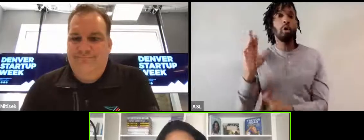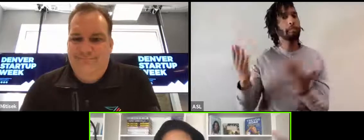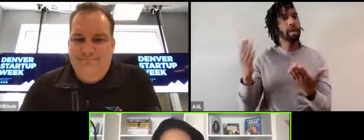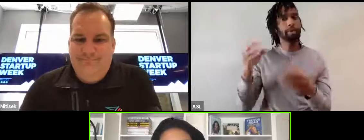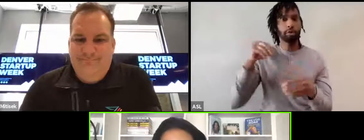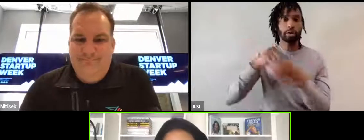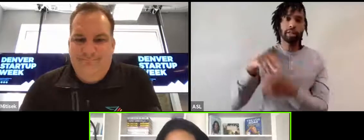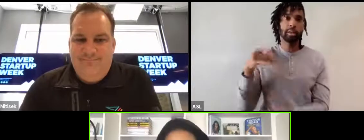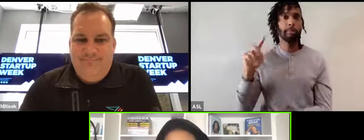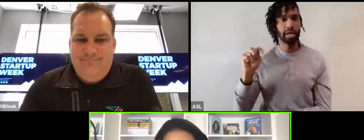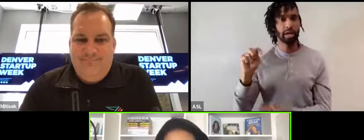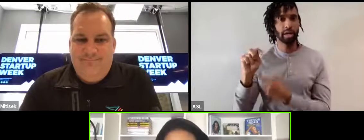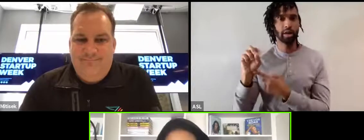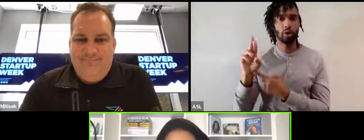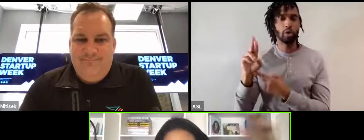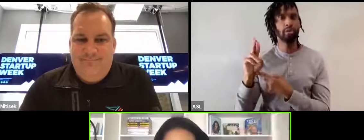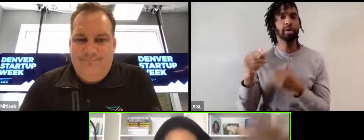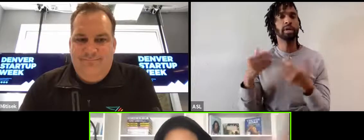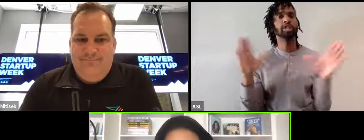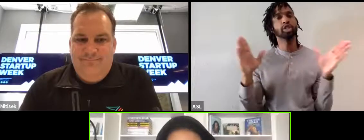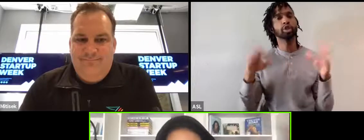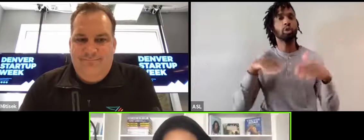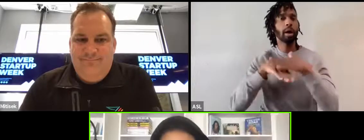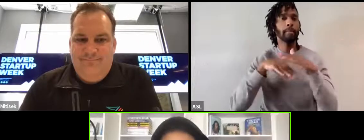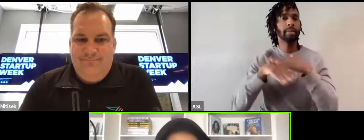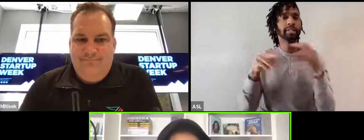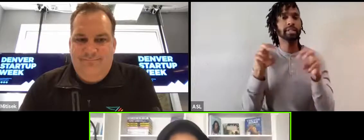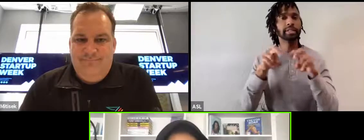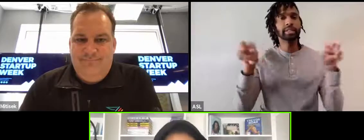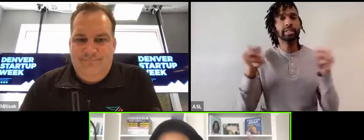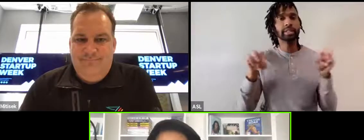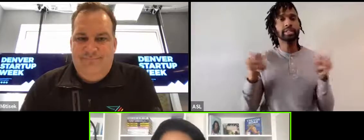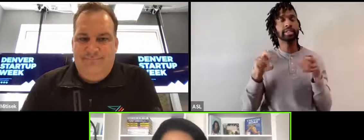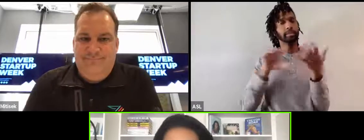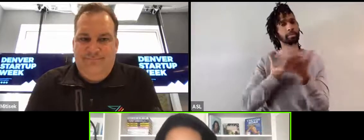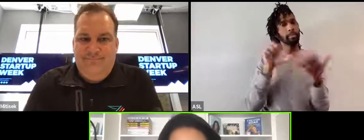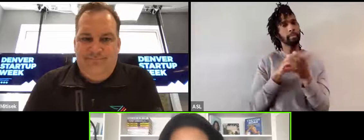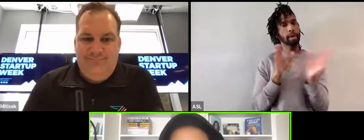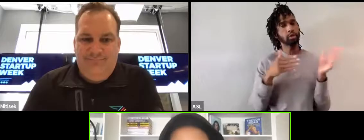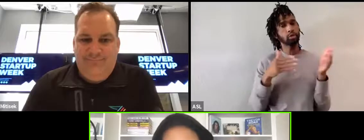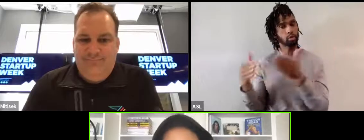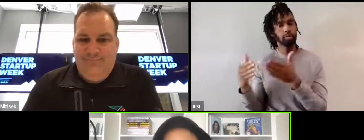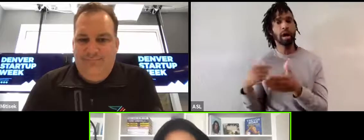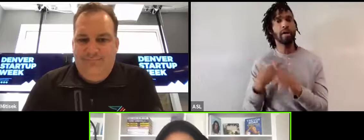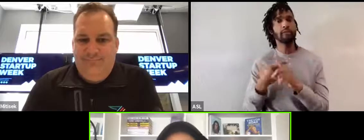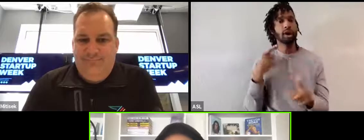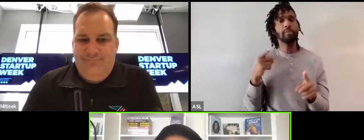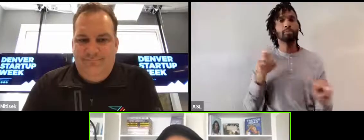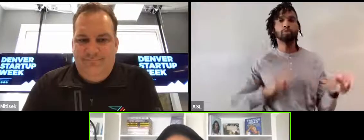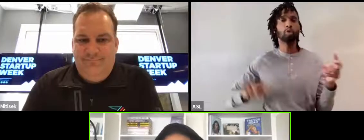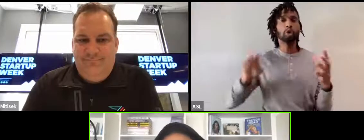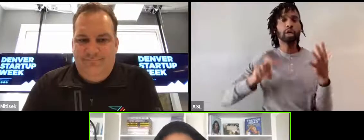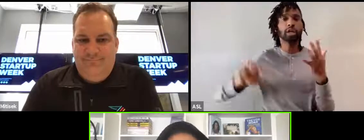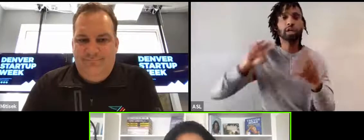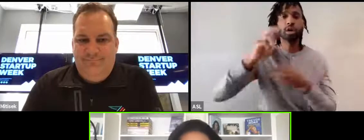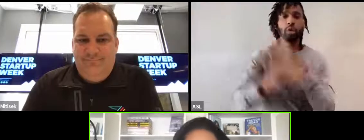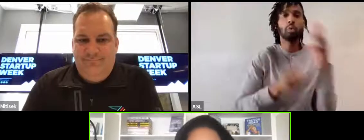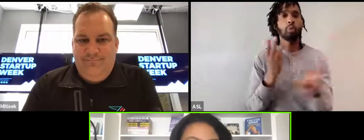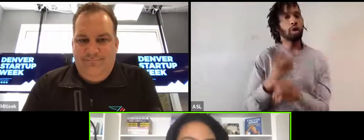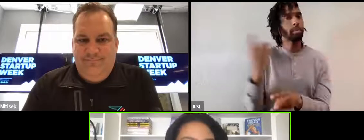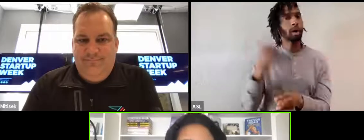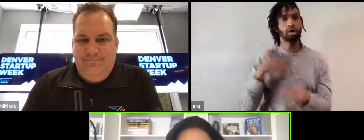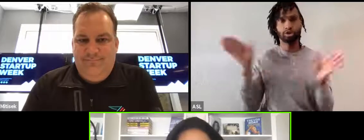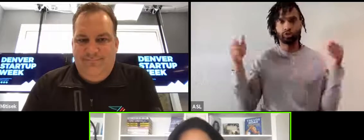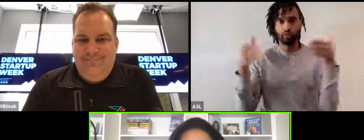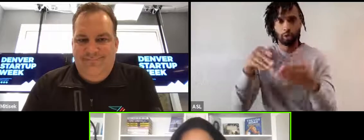or maybe you were in the general admission seats of, you know, a mixed room. I'm from the touring world, so I always like dial in on that for some